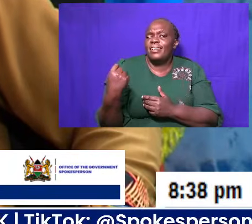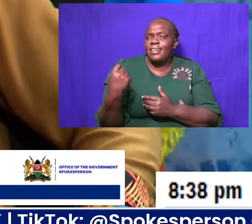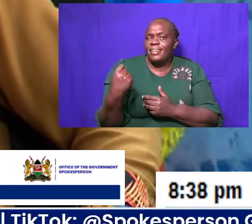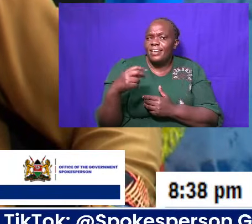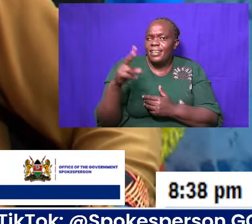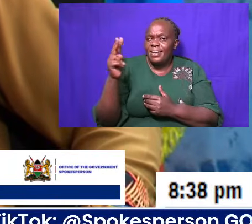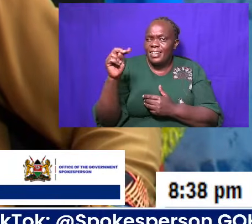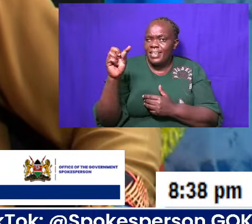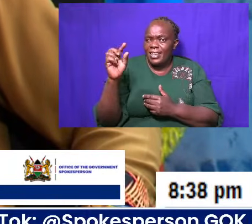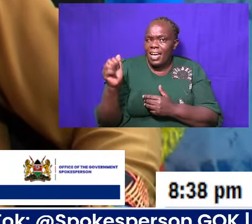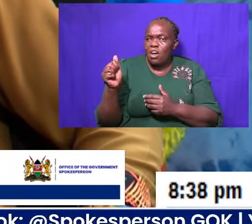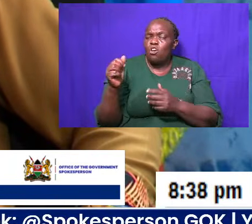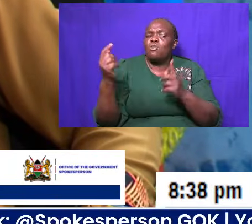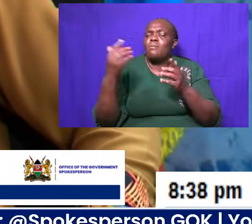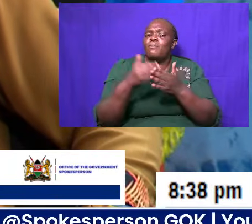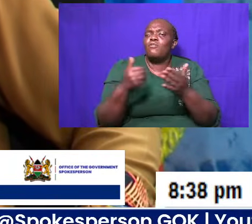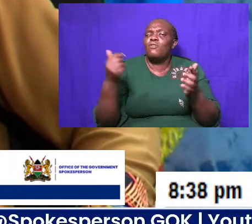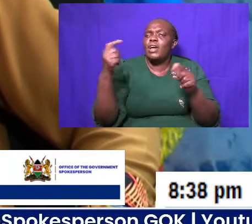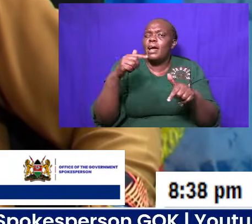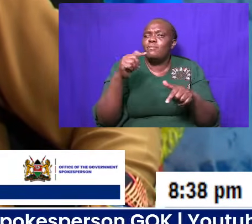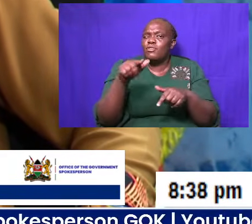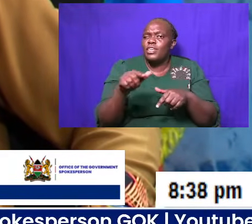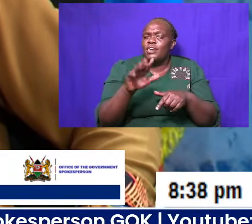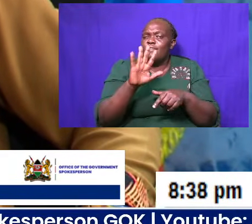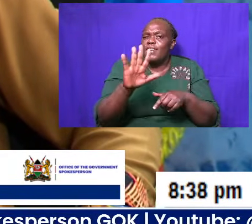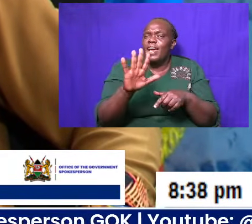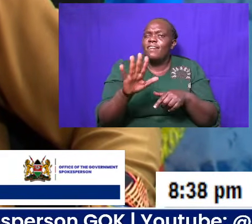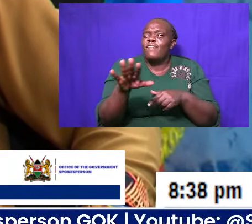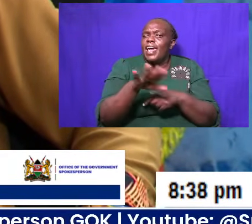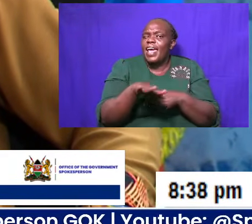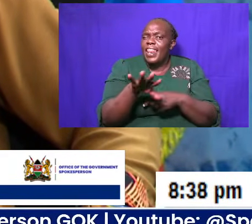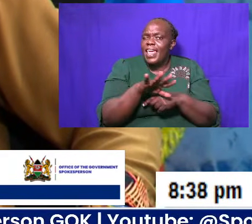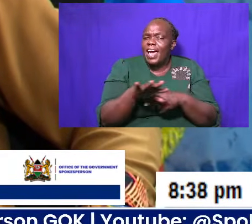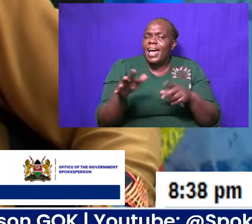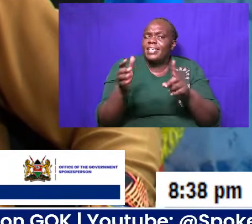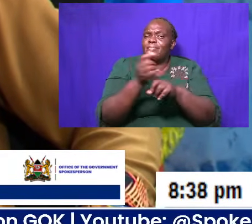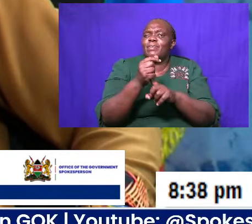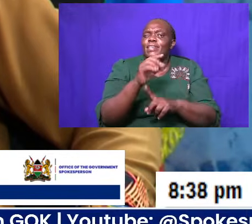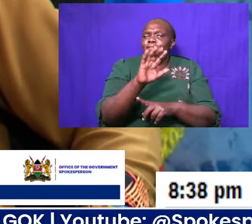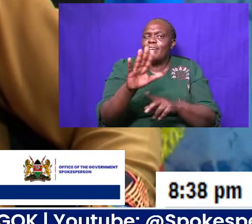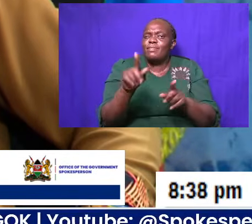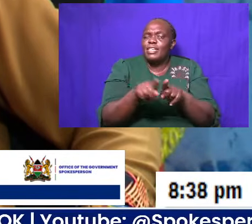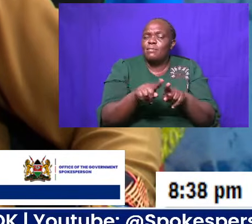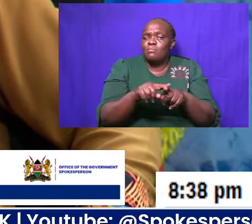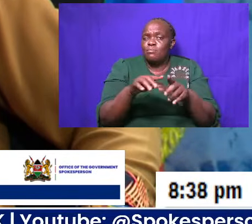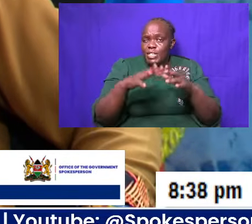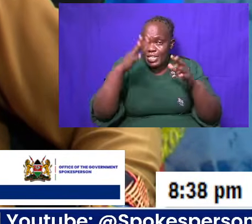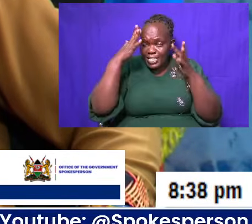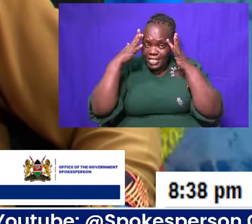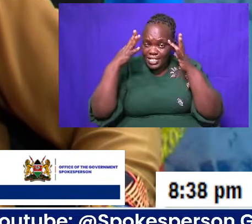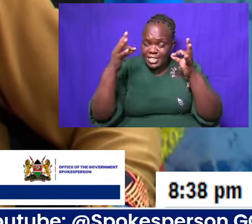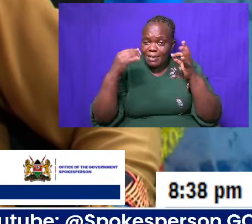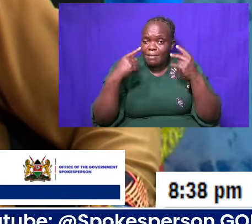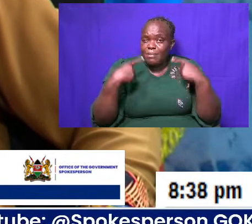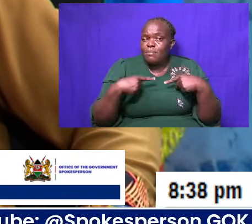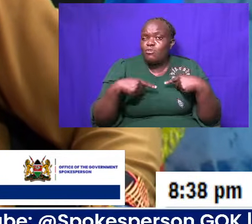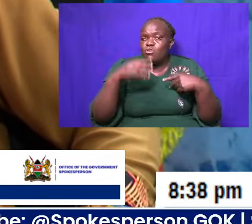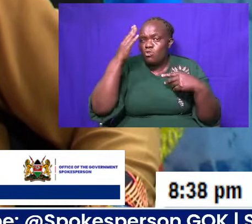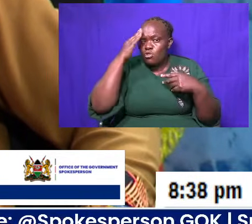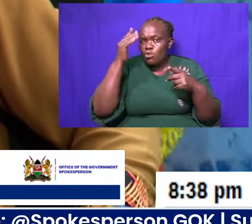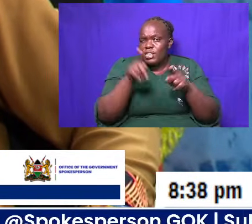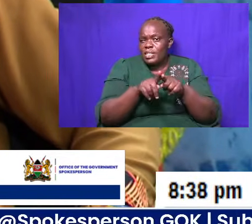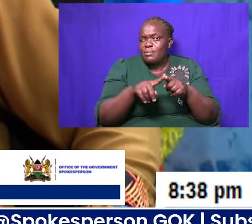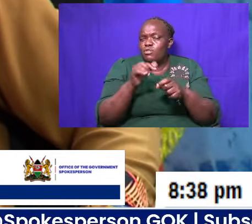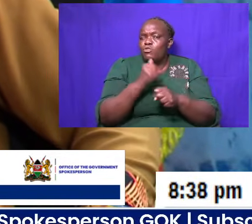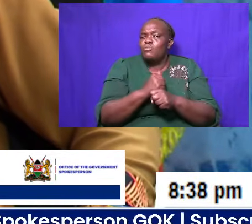Huh? But before we come to that, the 5 themes people would want to understand, because now we told us that the various divisions, people now know they can come to approach you on various